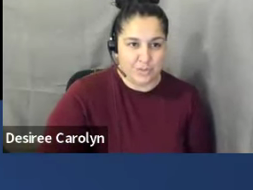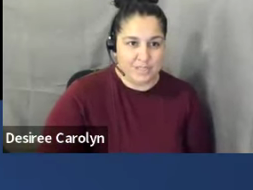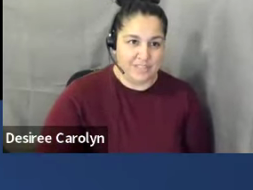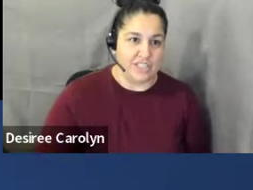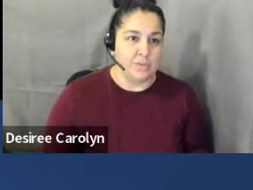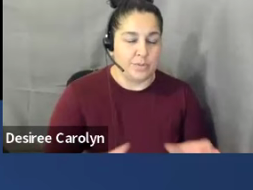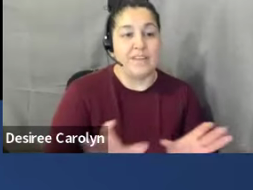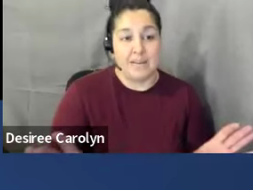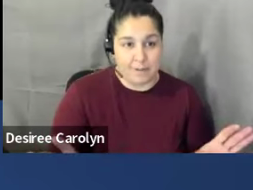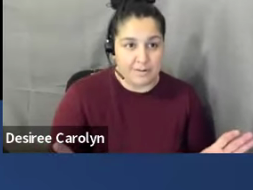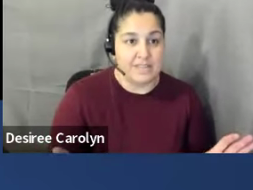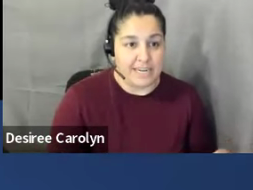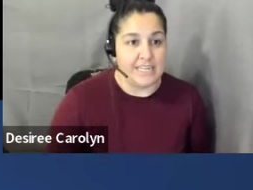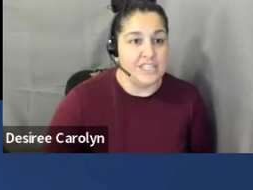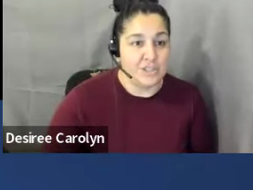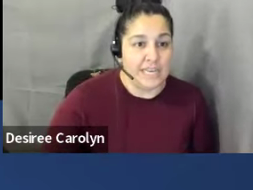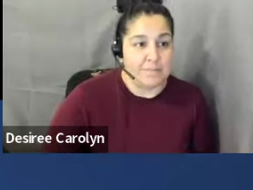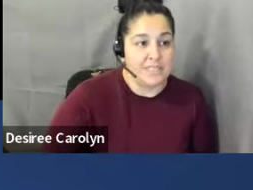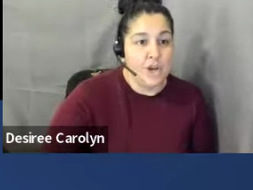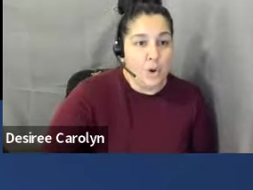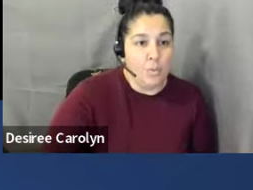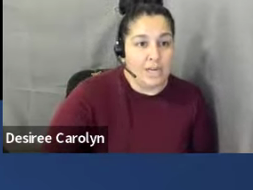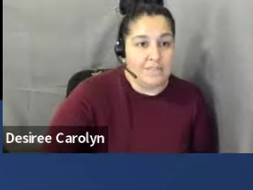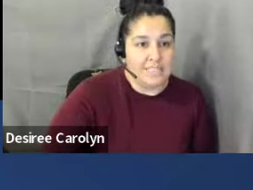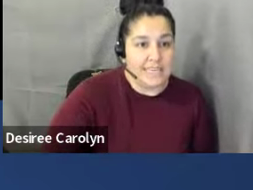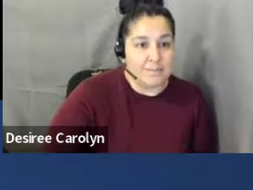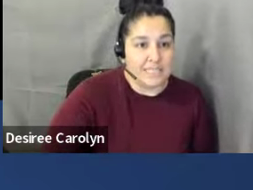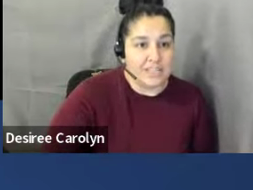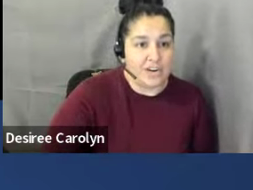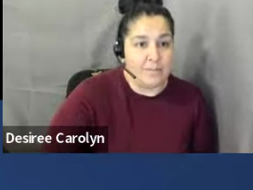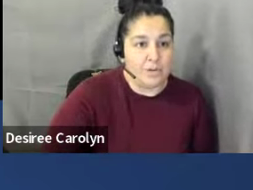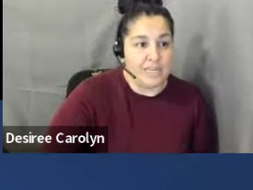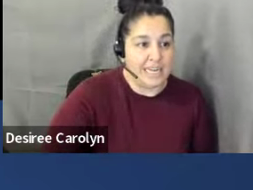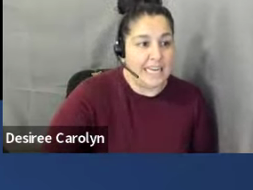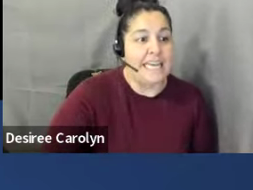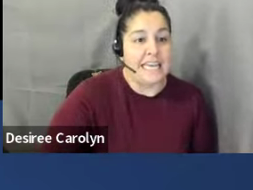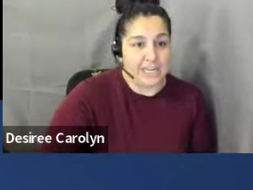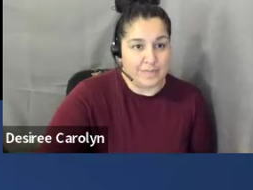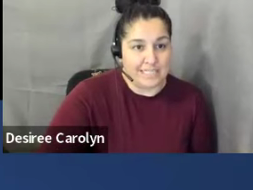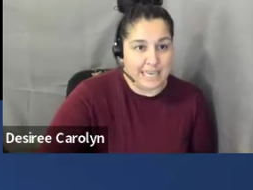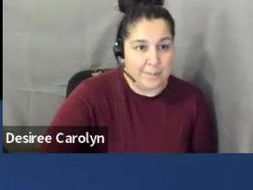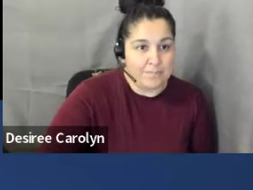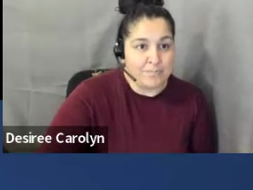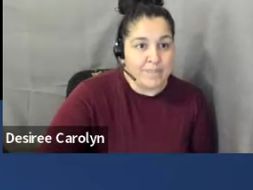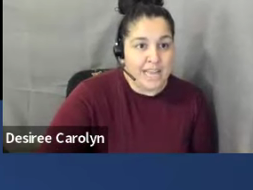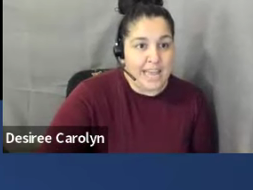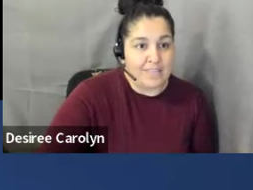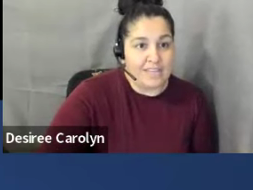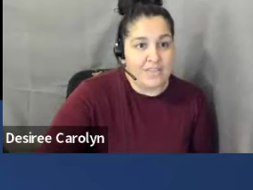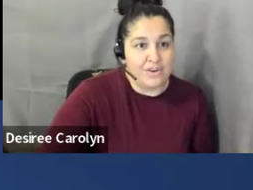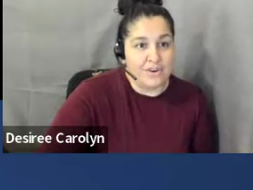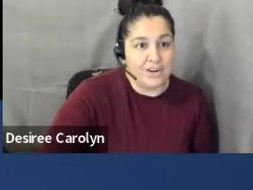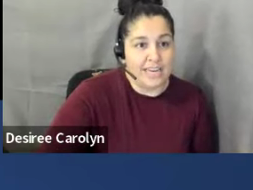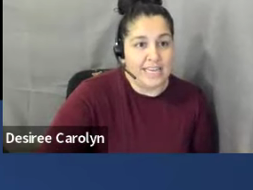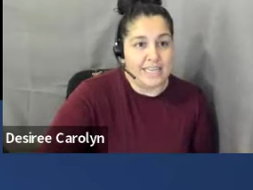We have two divisions, or we're divided into two teams. One of the teams is our community engagement team, and